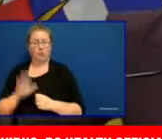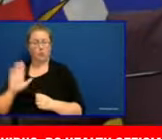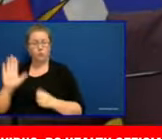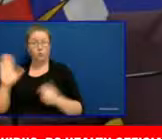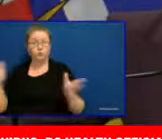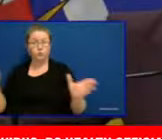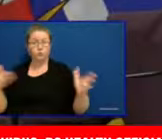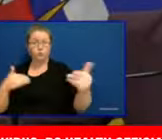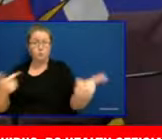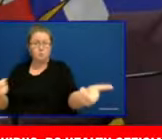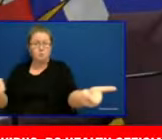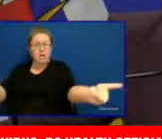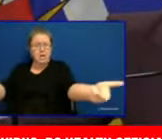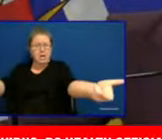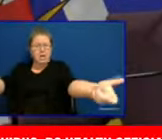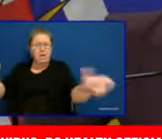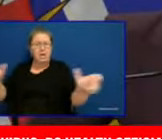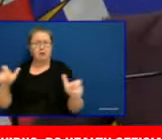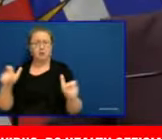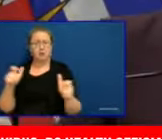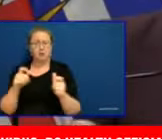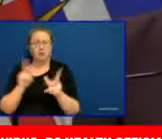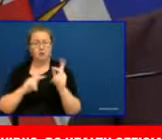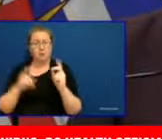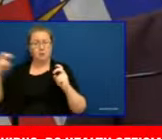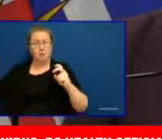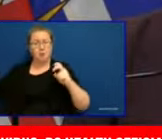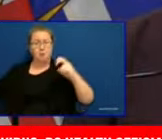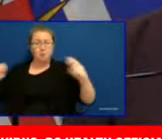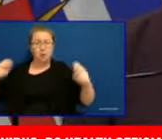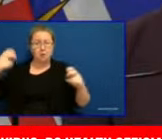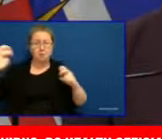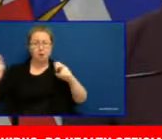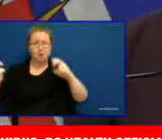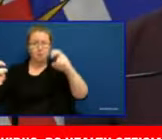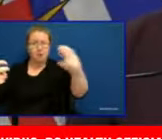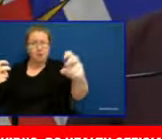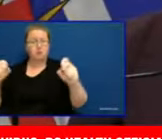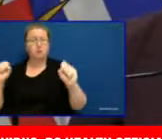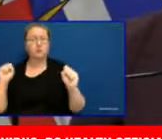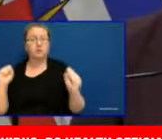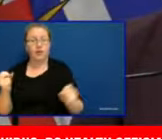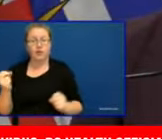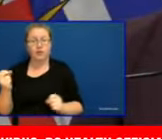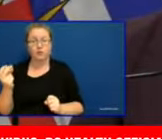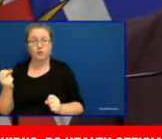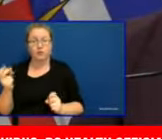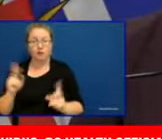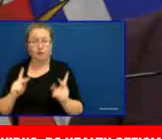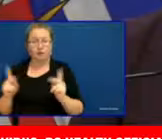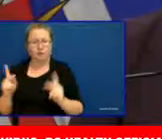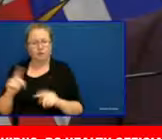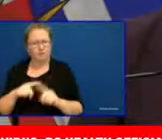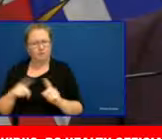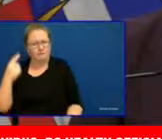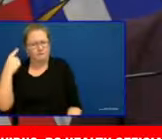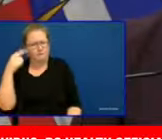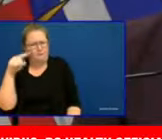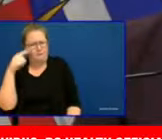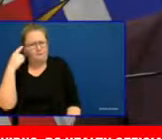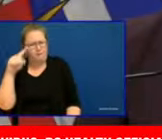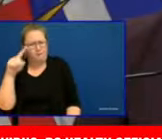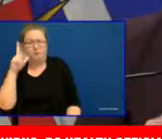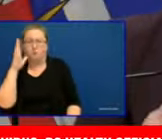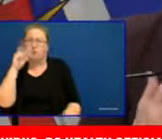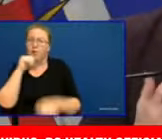you have a really big room and people can stay far apart, you can have 12 people. But why do you need to have 12 people in a room together? You know, you